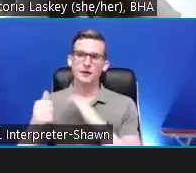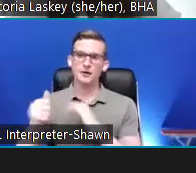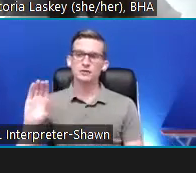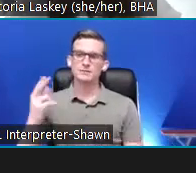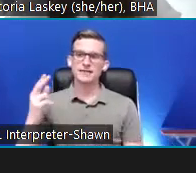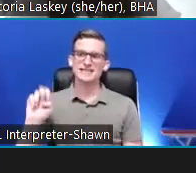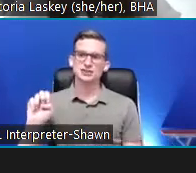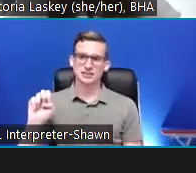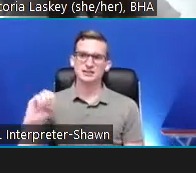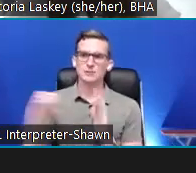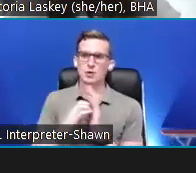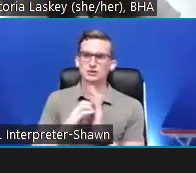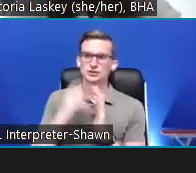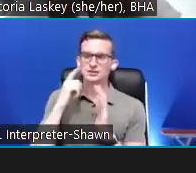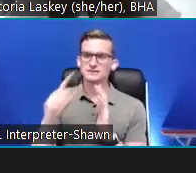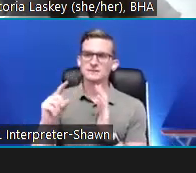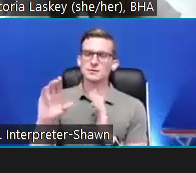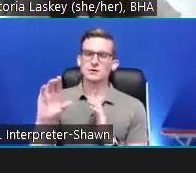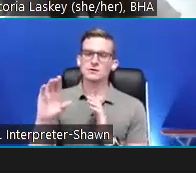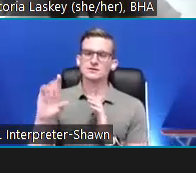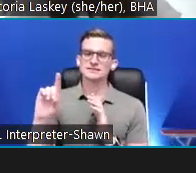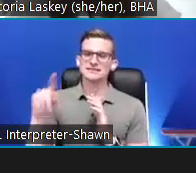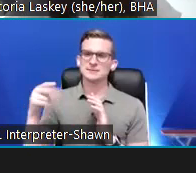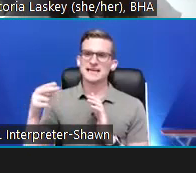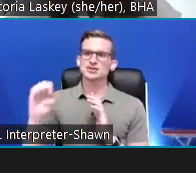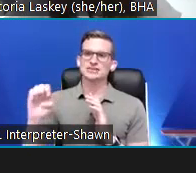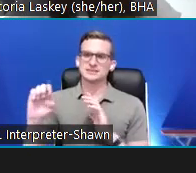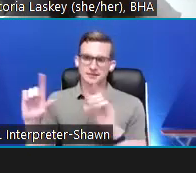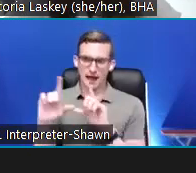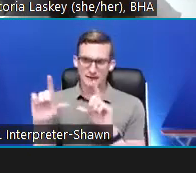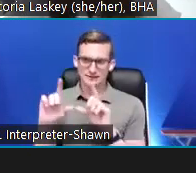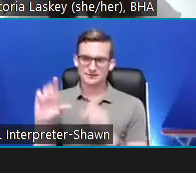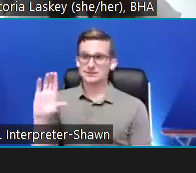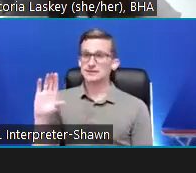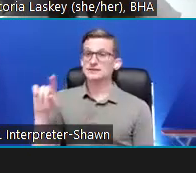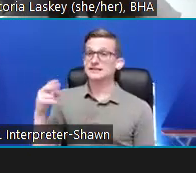CDPHE license. So, and CDPHE has said that ATUs